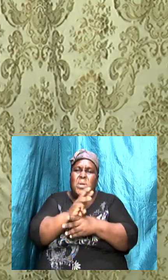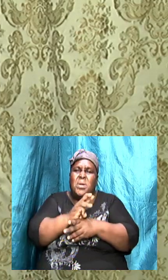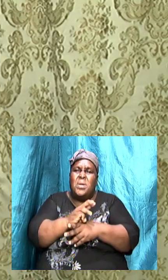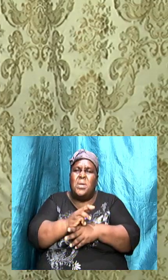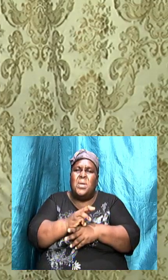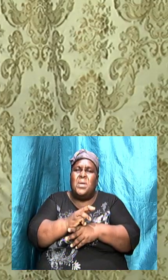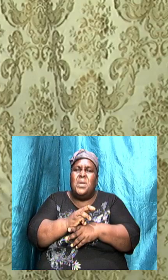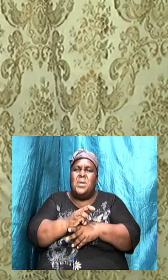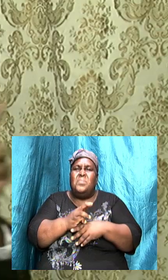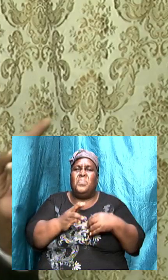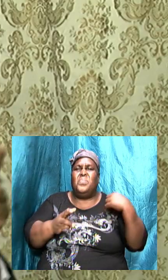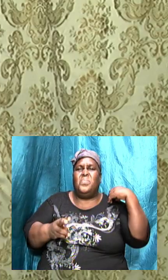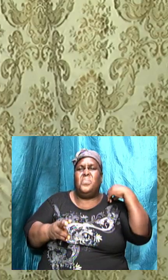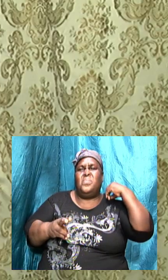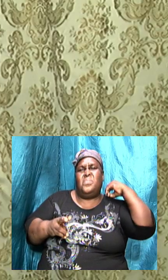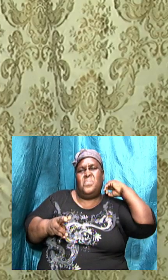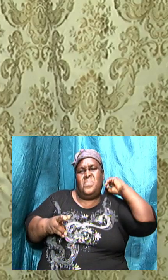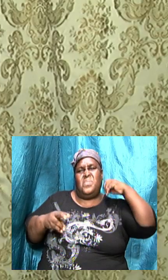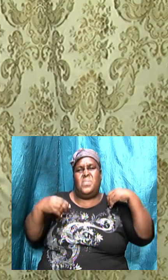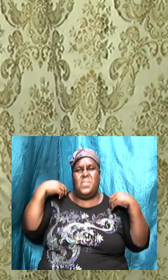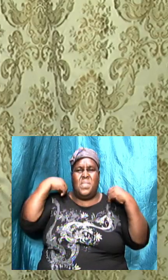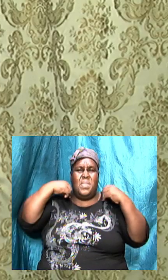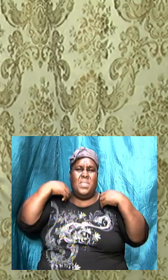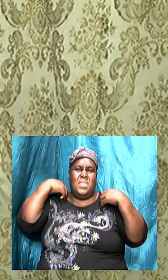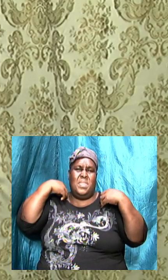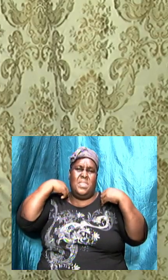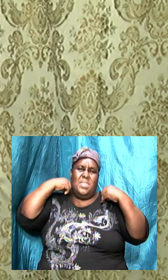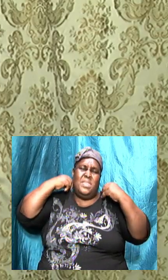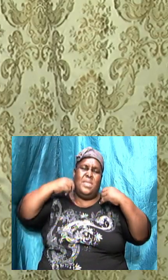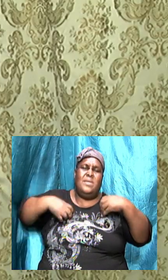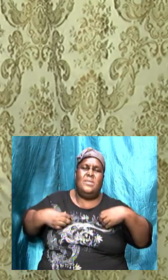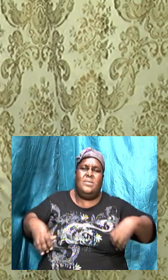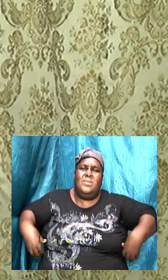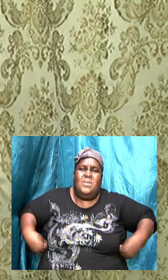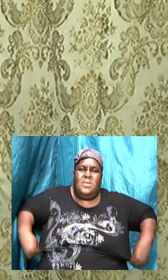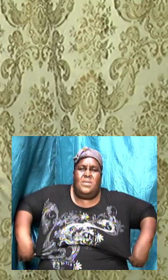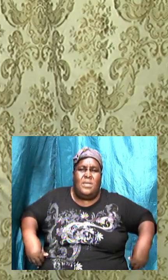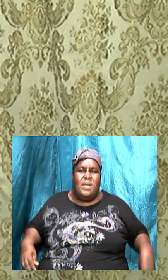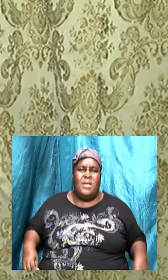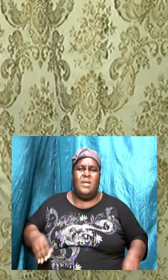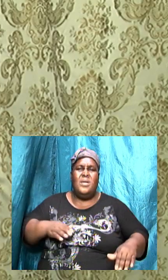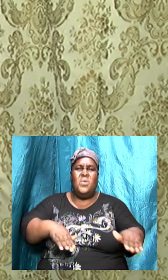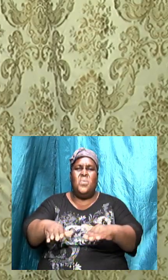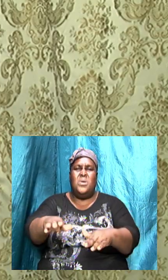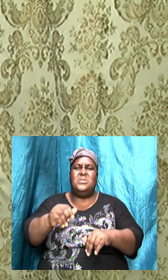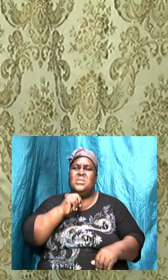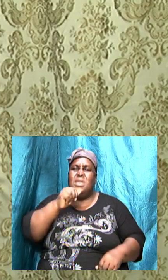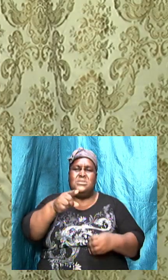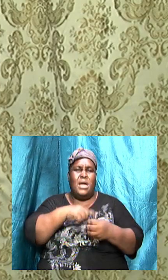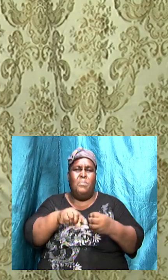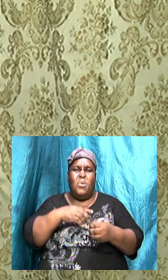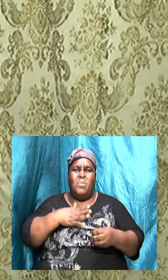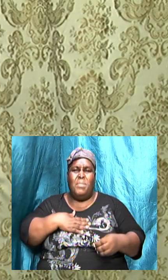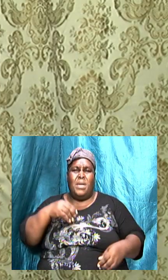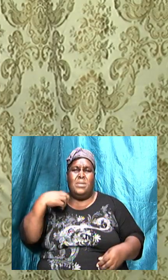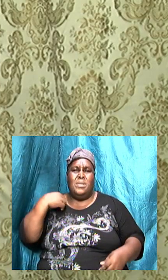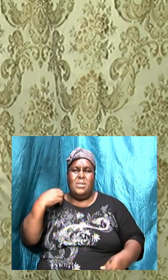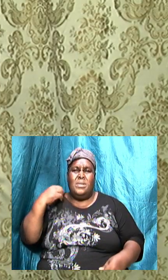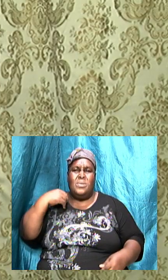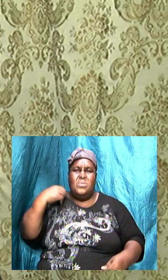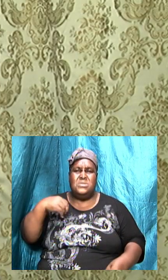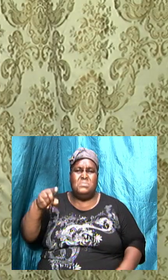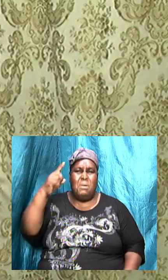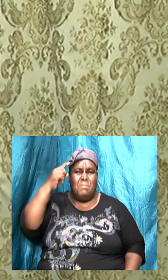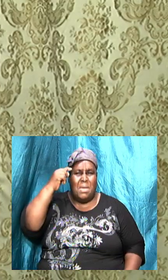what they call it, and go out there as a daughter of Zion and just walk and say, it's not about my clothes. If they ever see my